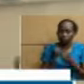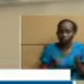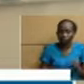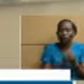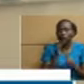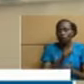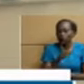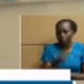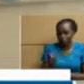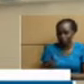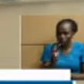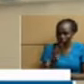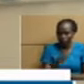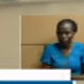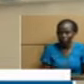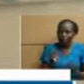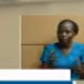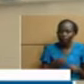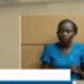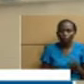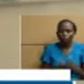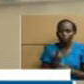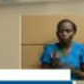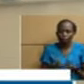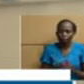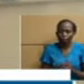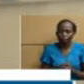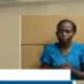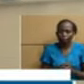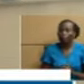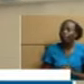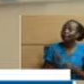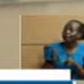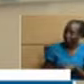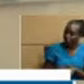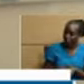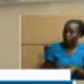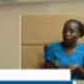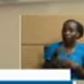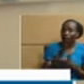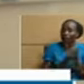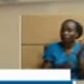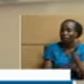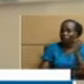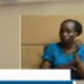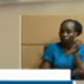There are very few. This cannot cost us when you calculate. Then also, some countries have done